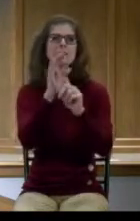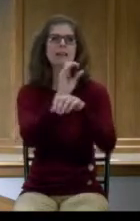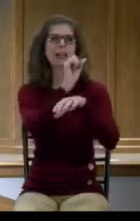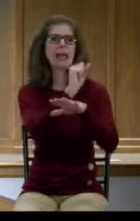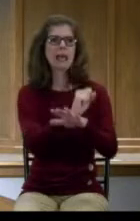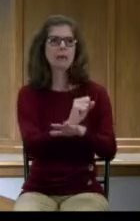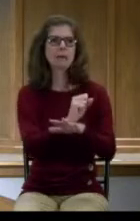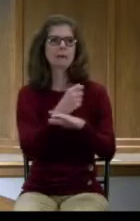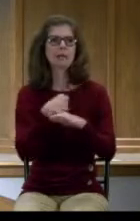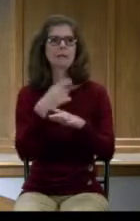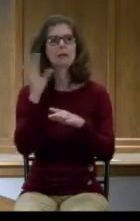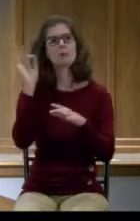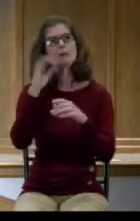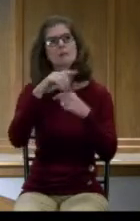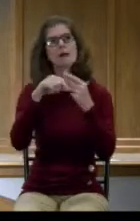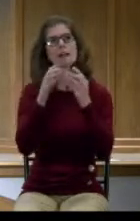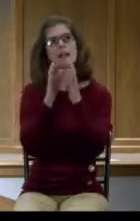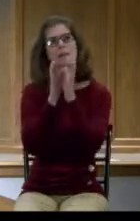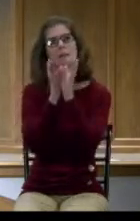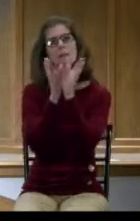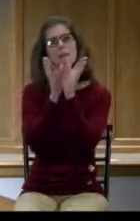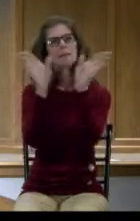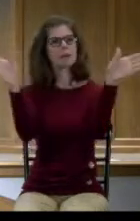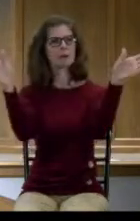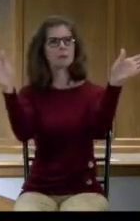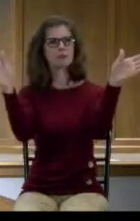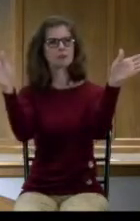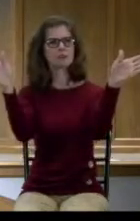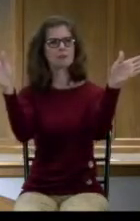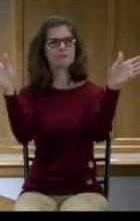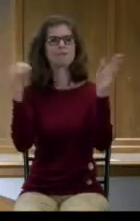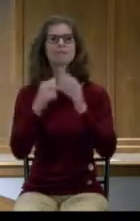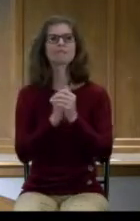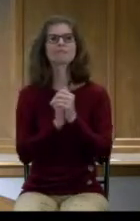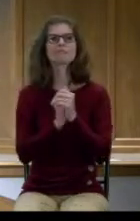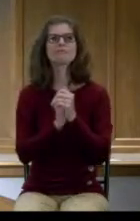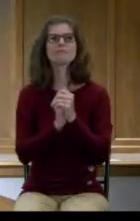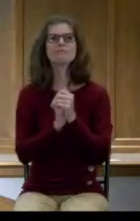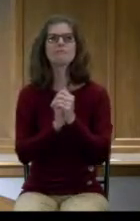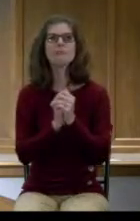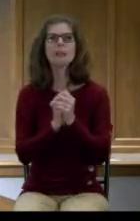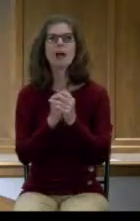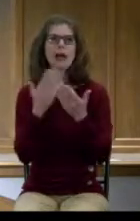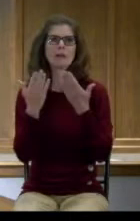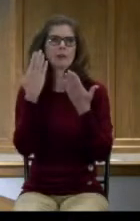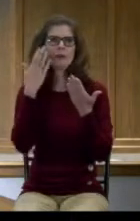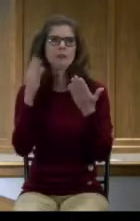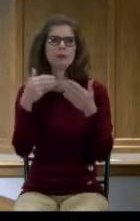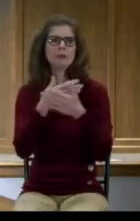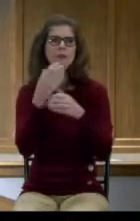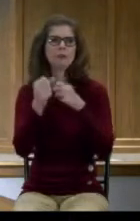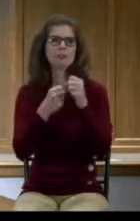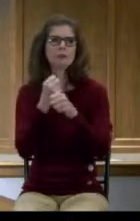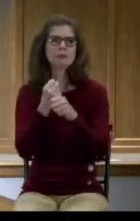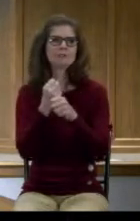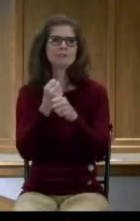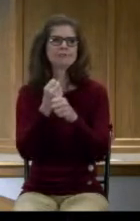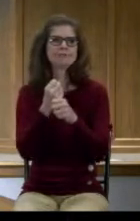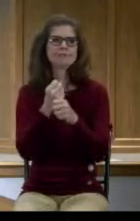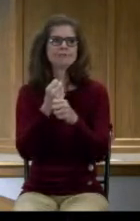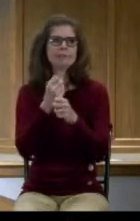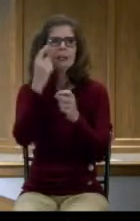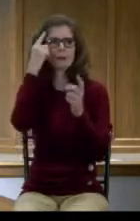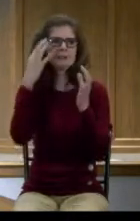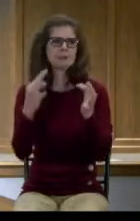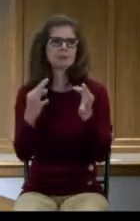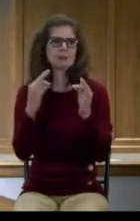the year. I don't know if you're a New Year's resolution person or if you're a word of the year person, but about 6 weeks ago, I was reading a fantastic